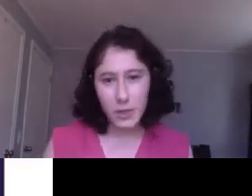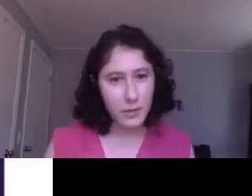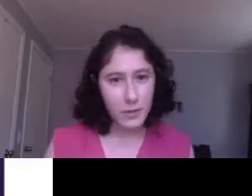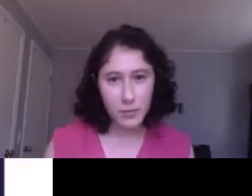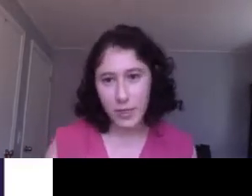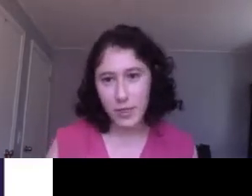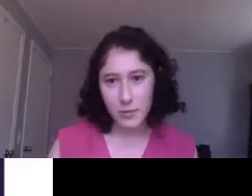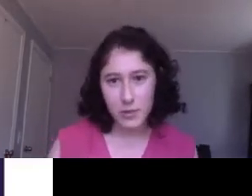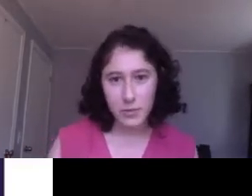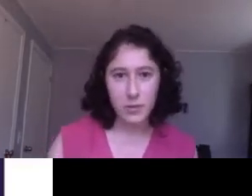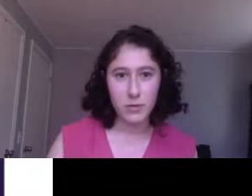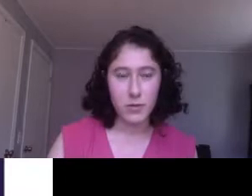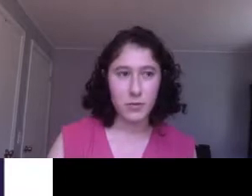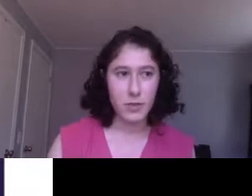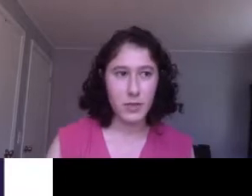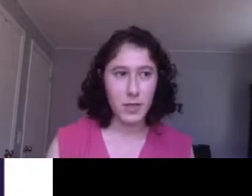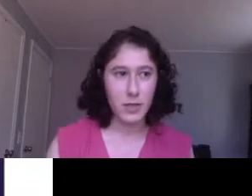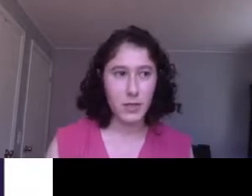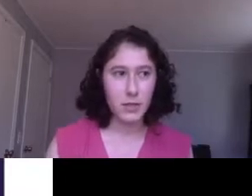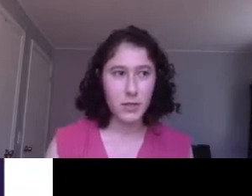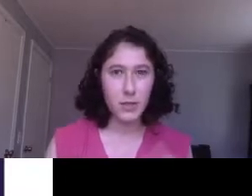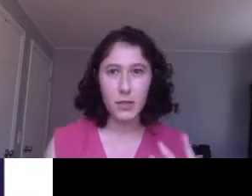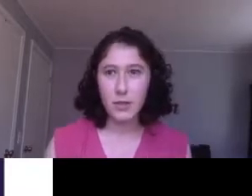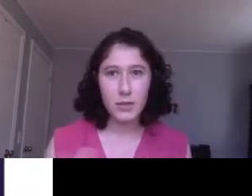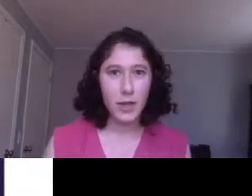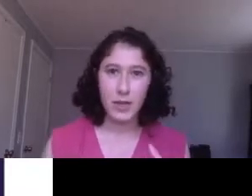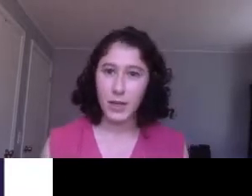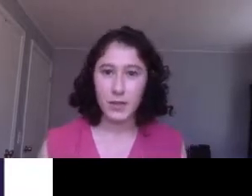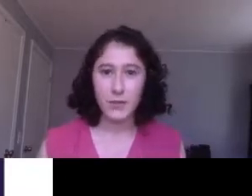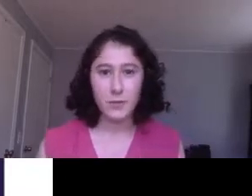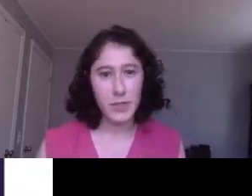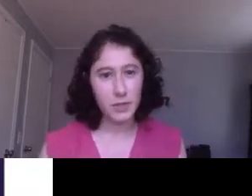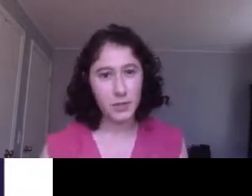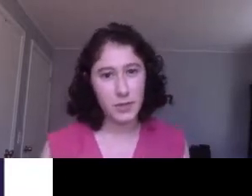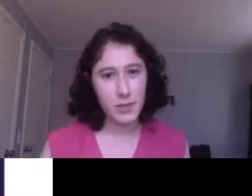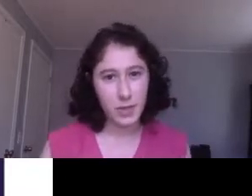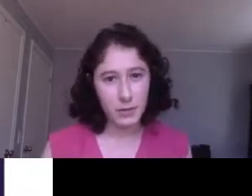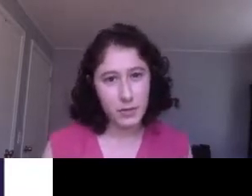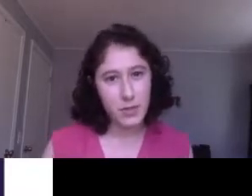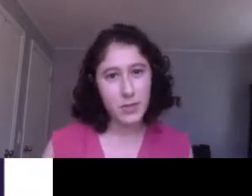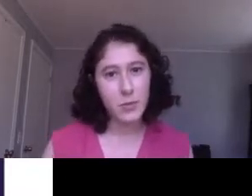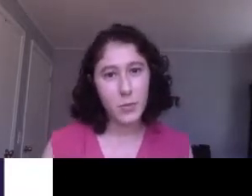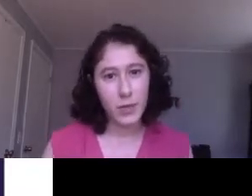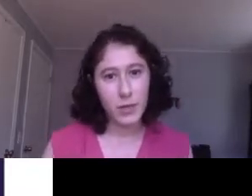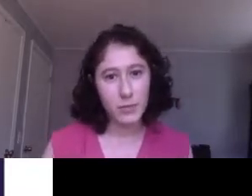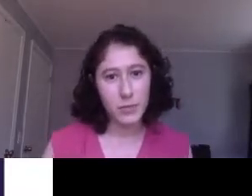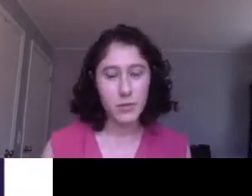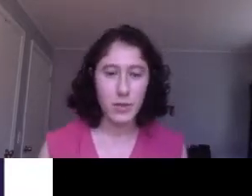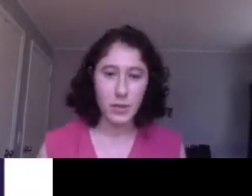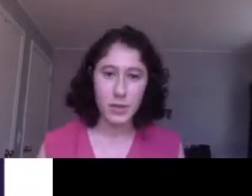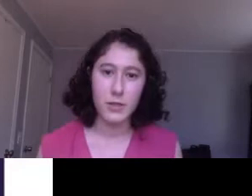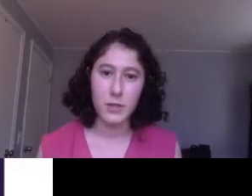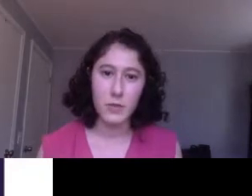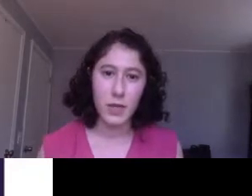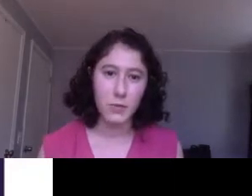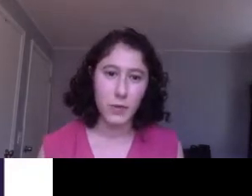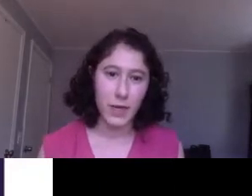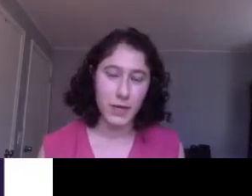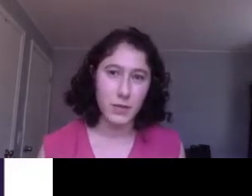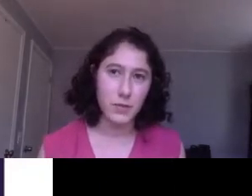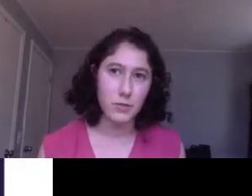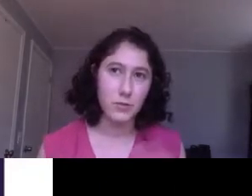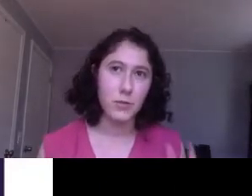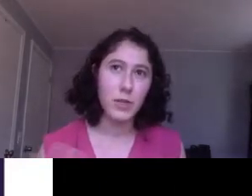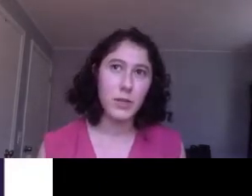We don't really have any plans for it to be used to assess any kind of particular skills, but we do think that it's a unique